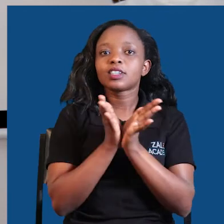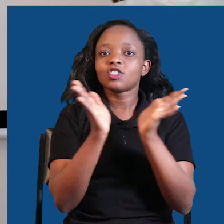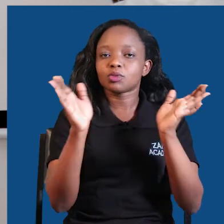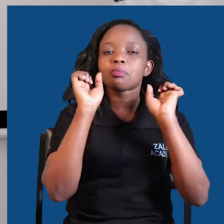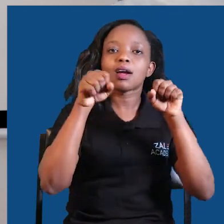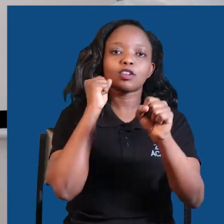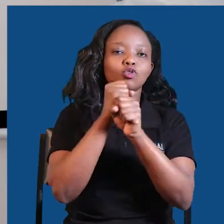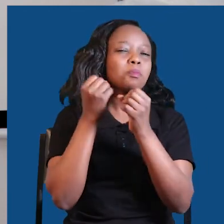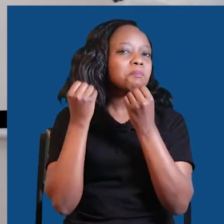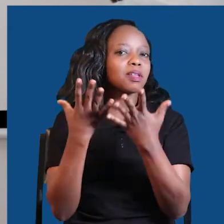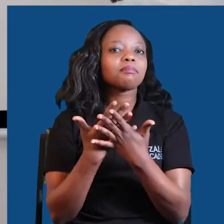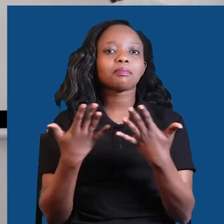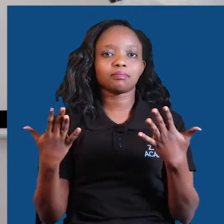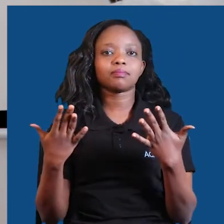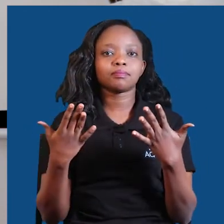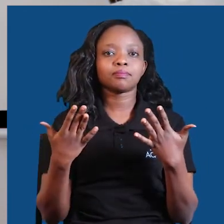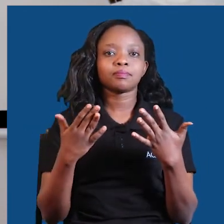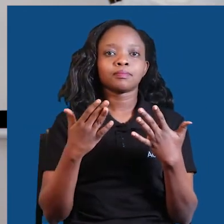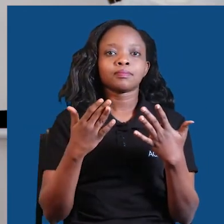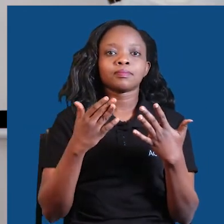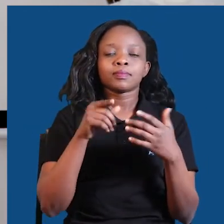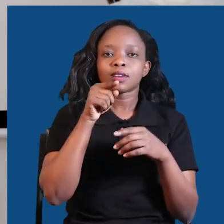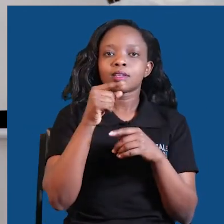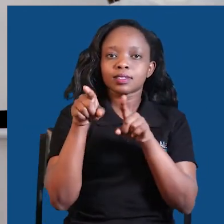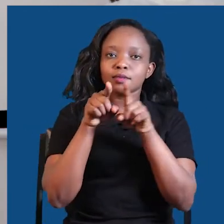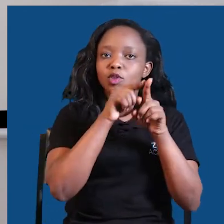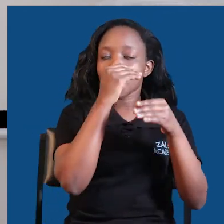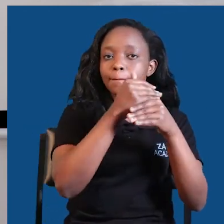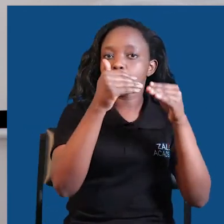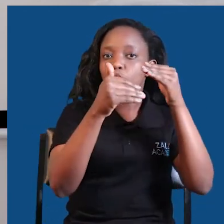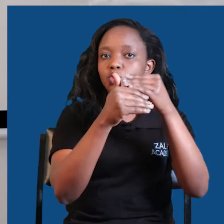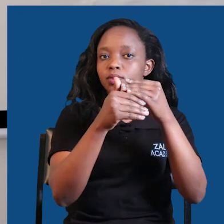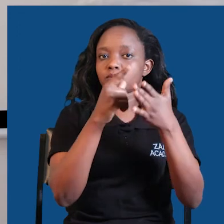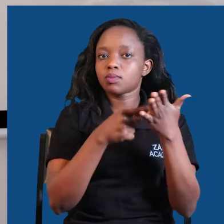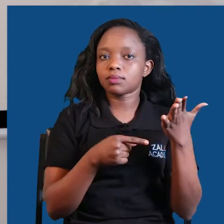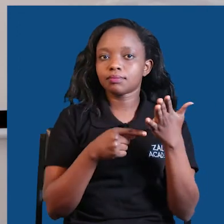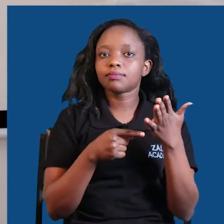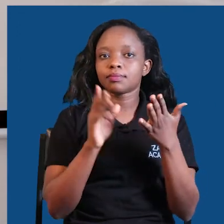who's general, can do most of the stuff. An API developer is the one who builds like